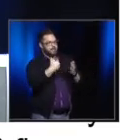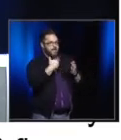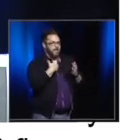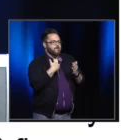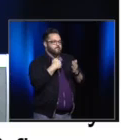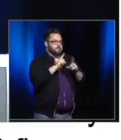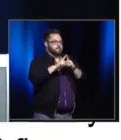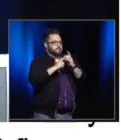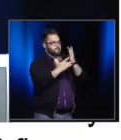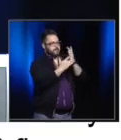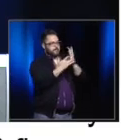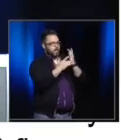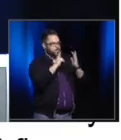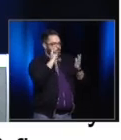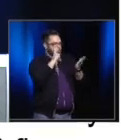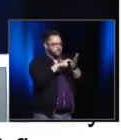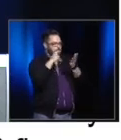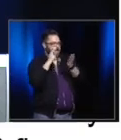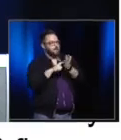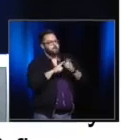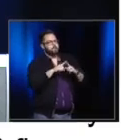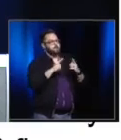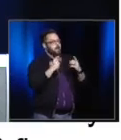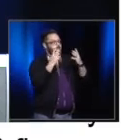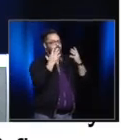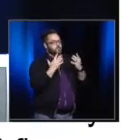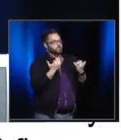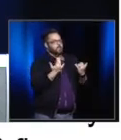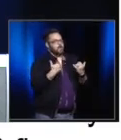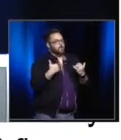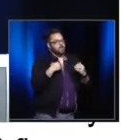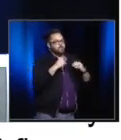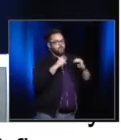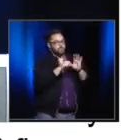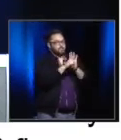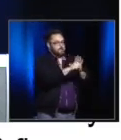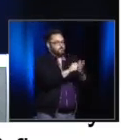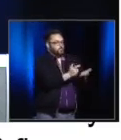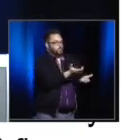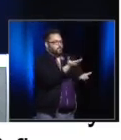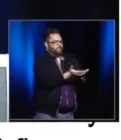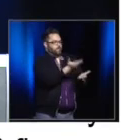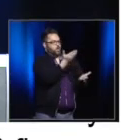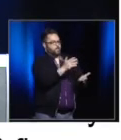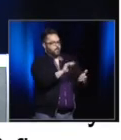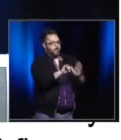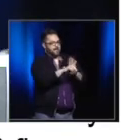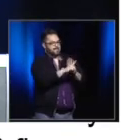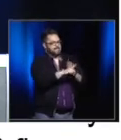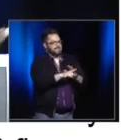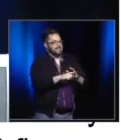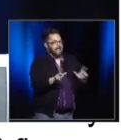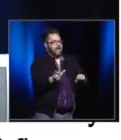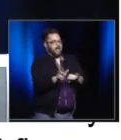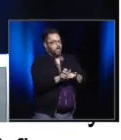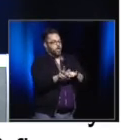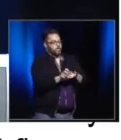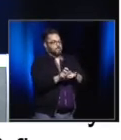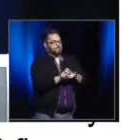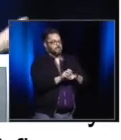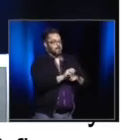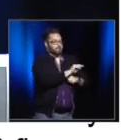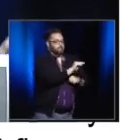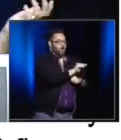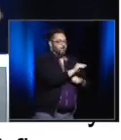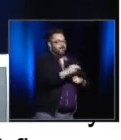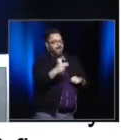mentioned. Unfortunately, there are no samples of these animals to confirm species identity, and acoustically, Māui and hectors sound the